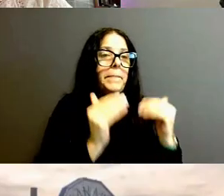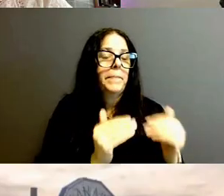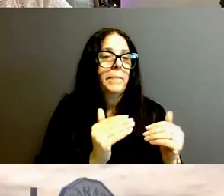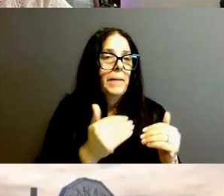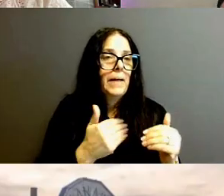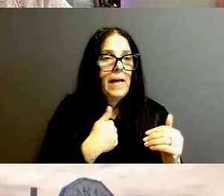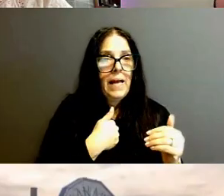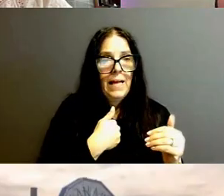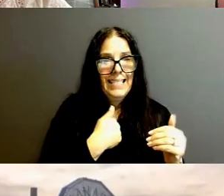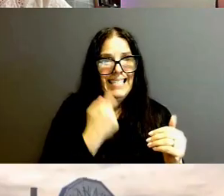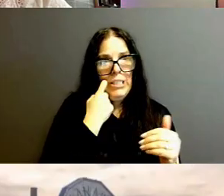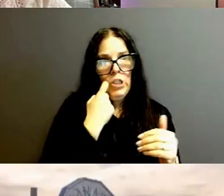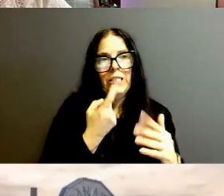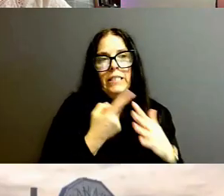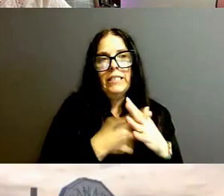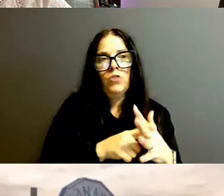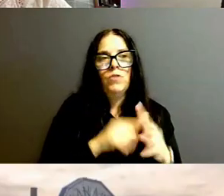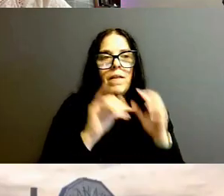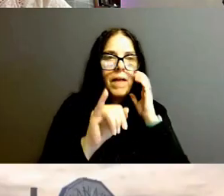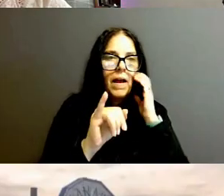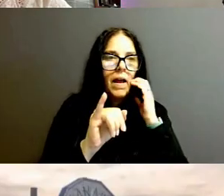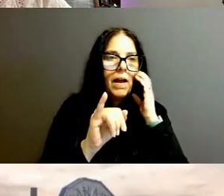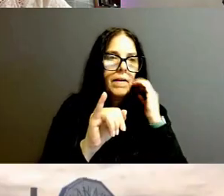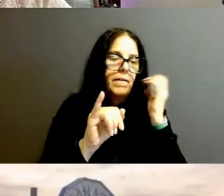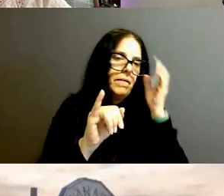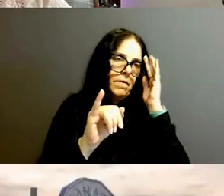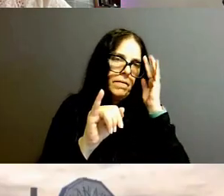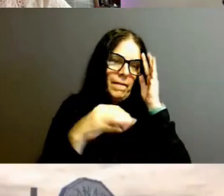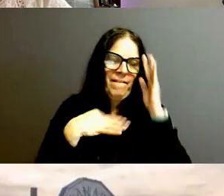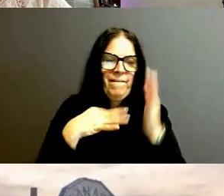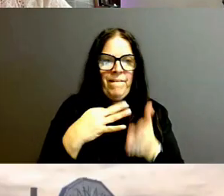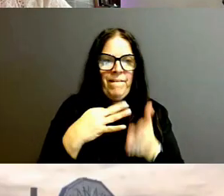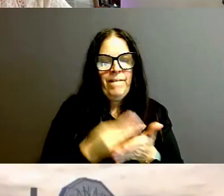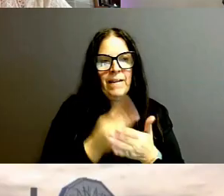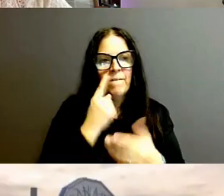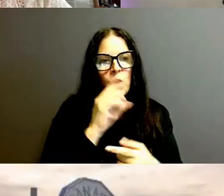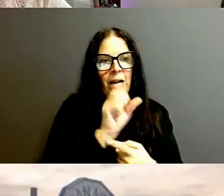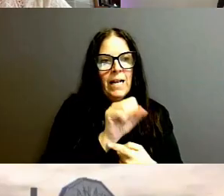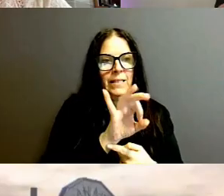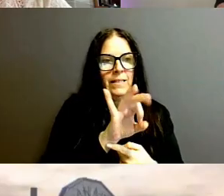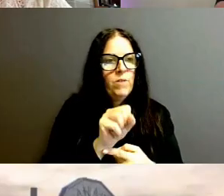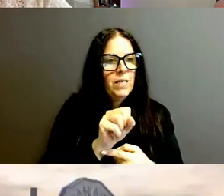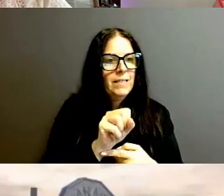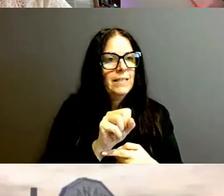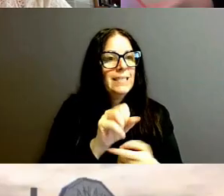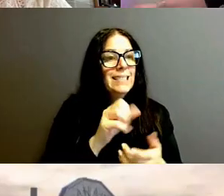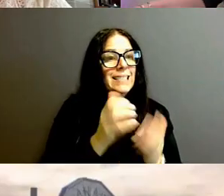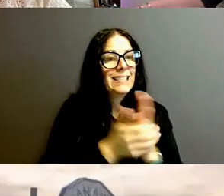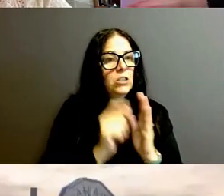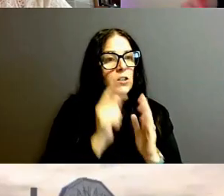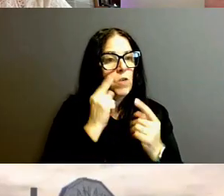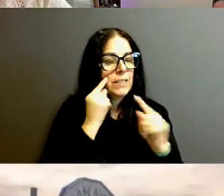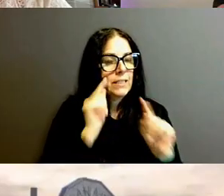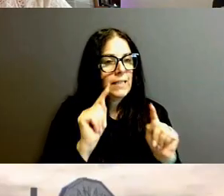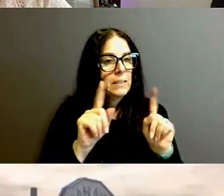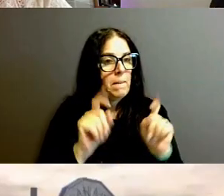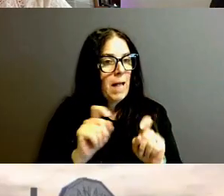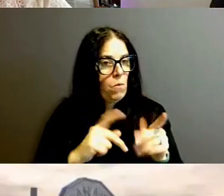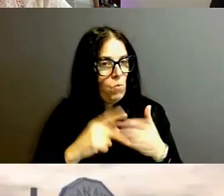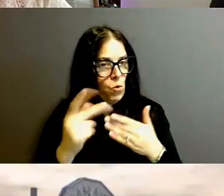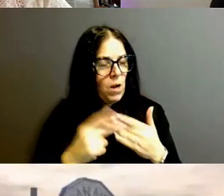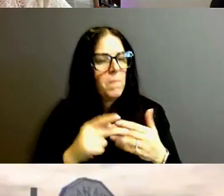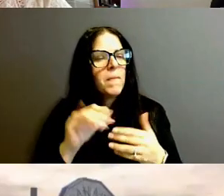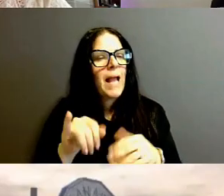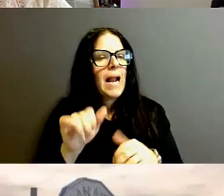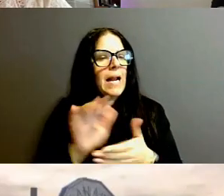And we had applied for funding for the Skills to Success program, and we ran the